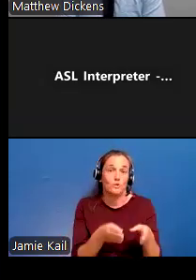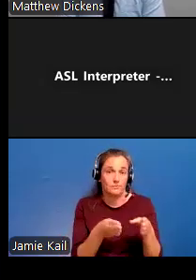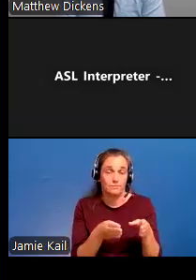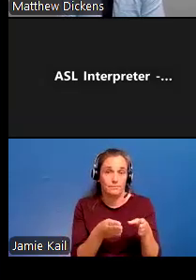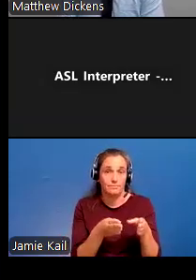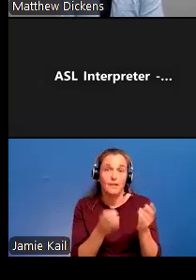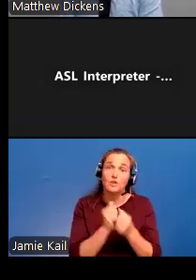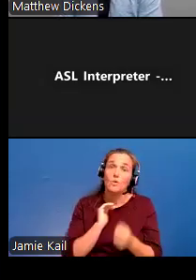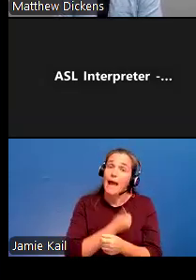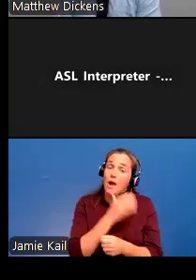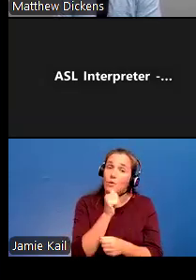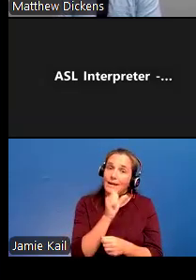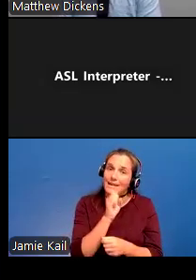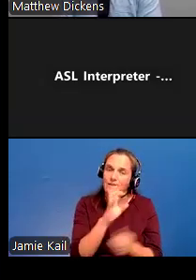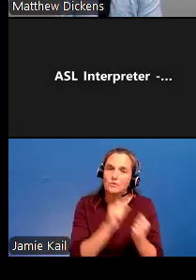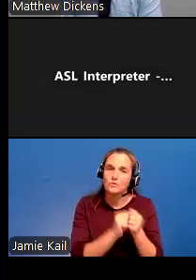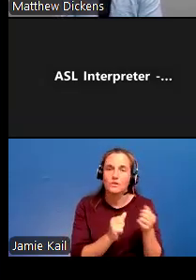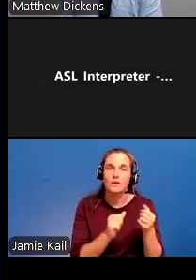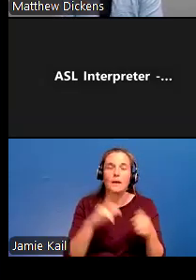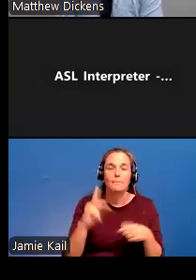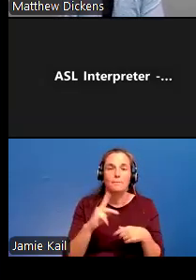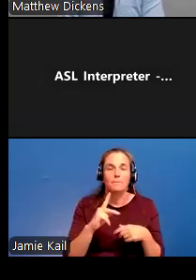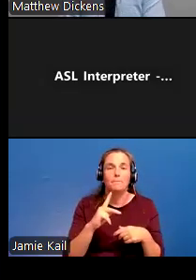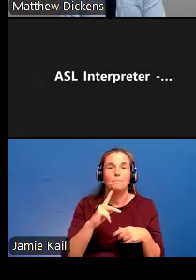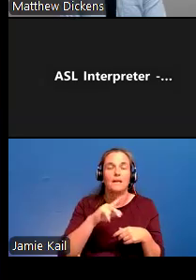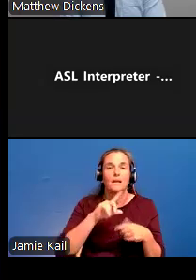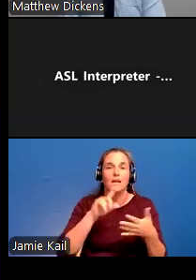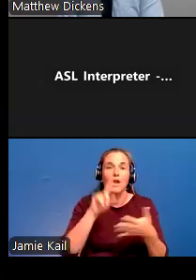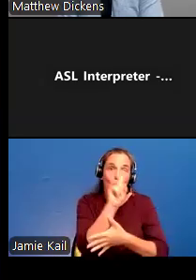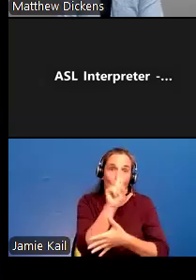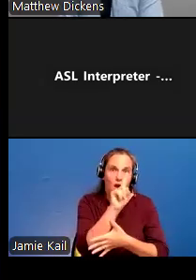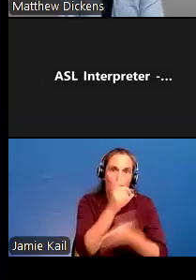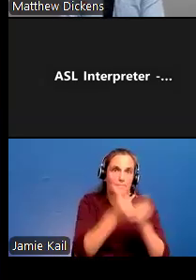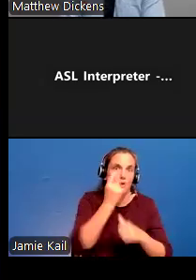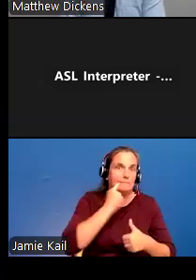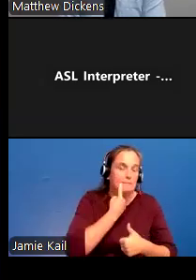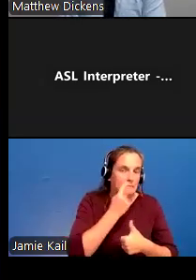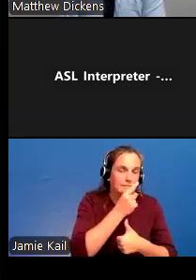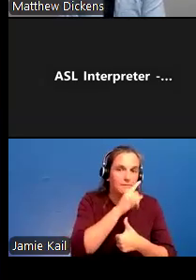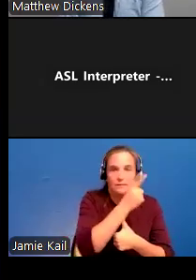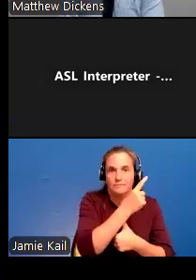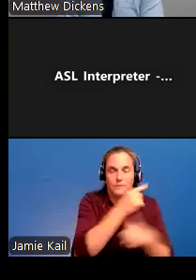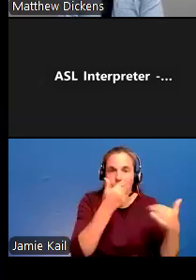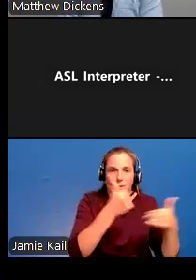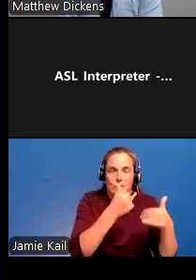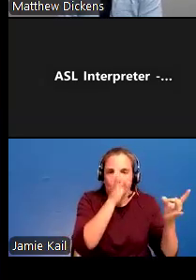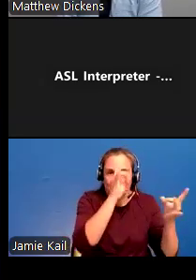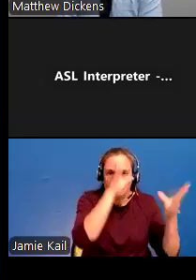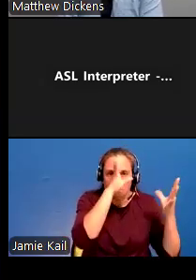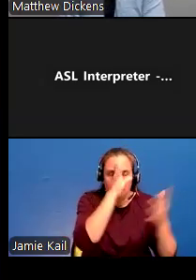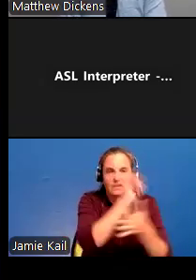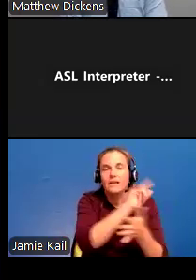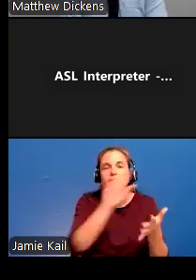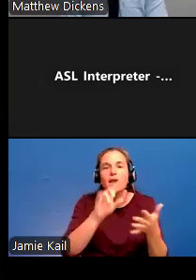our cases are P1s to P4s, with P1s being the most serious and heinous that's occurring, and P4s